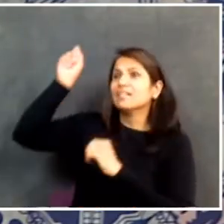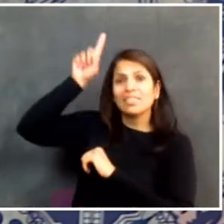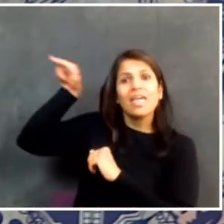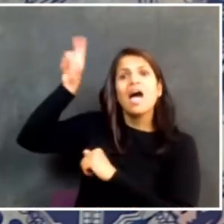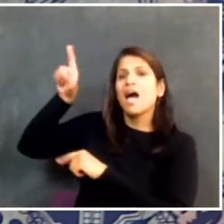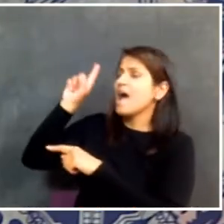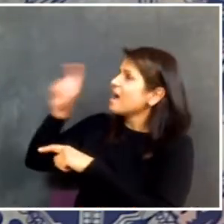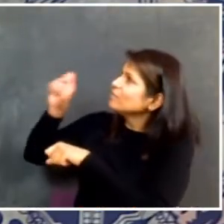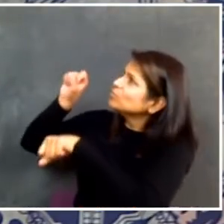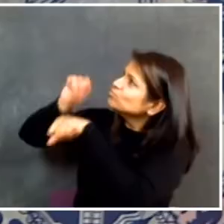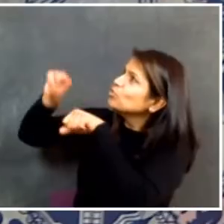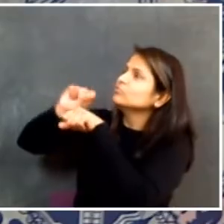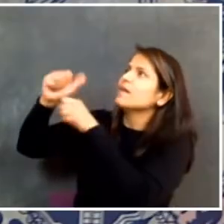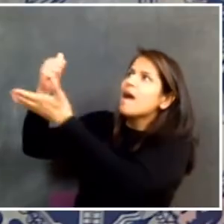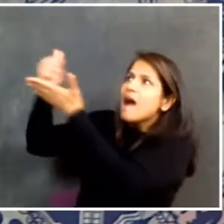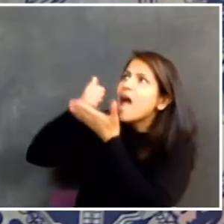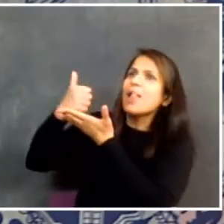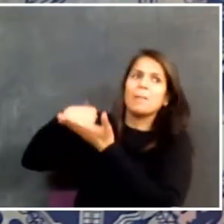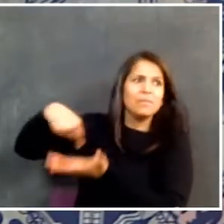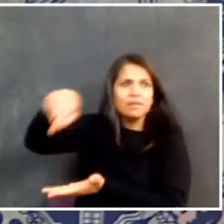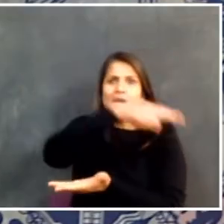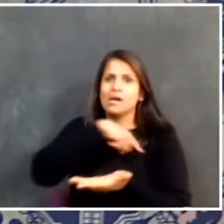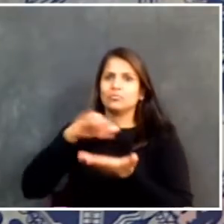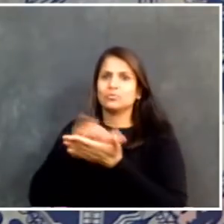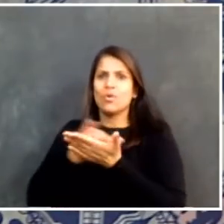not? But is he going to be there for everyone else or not?